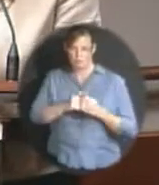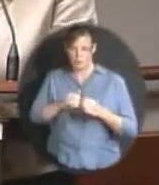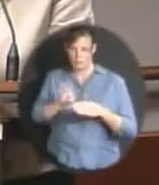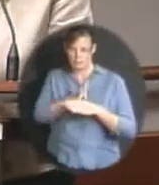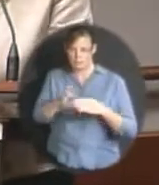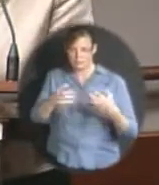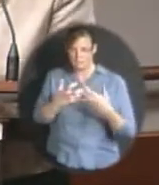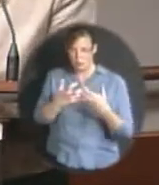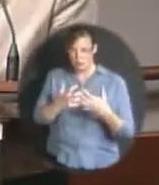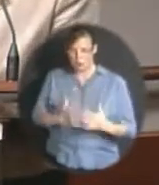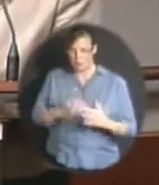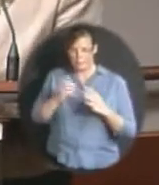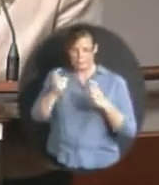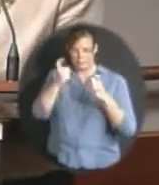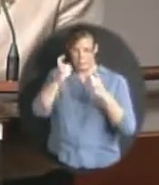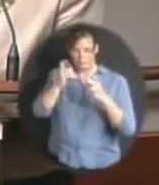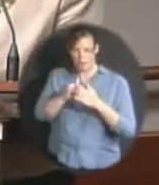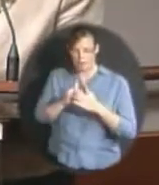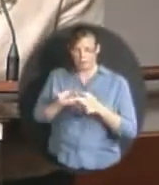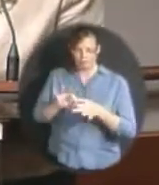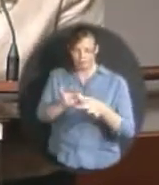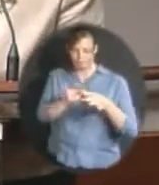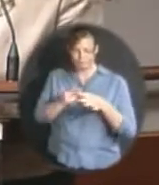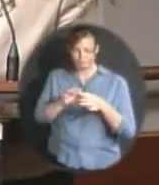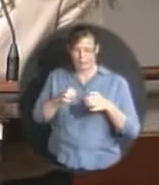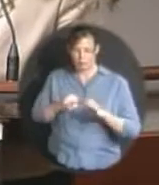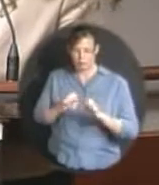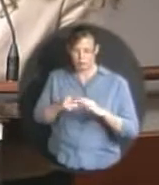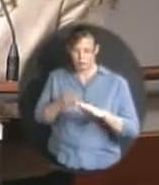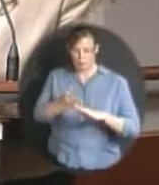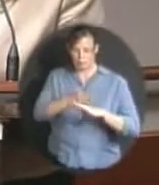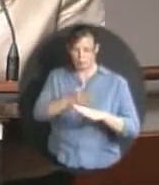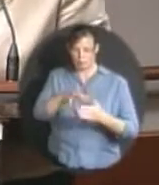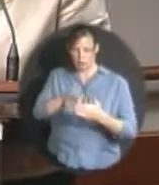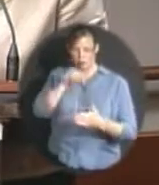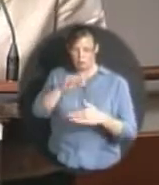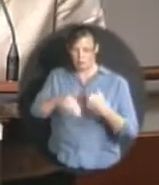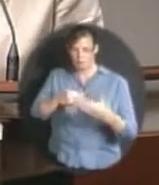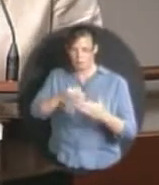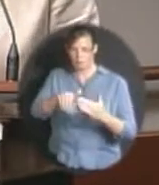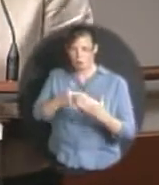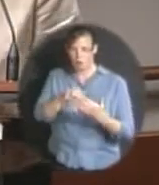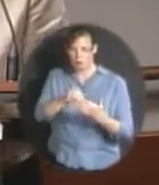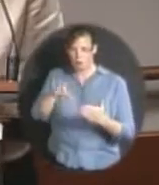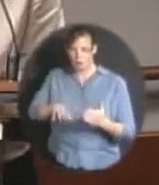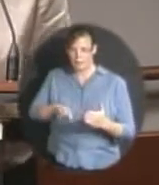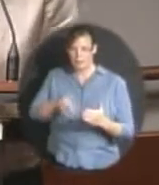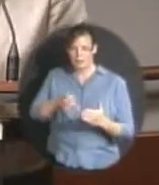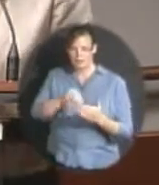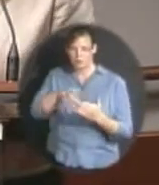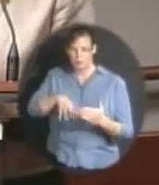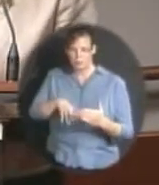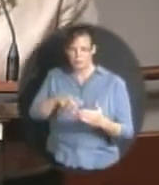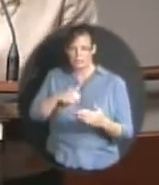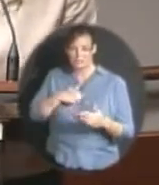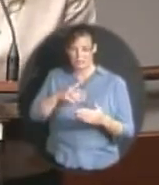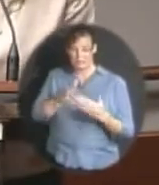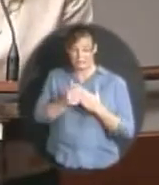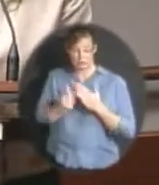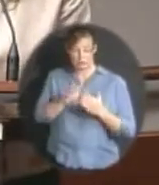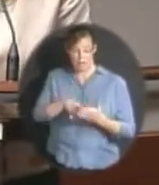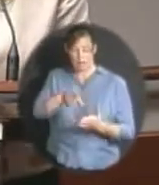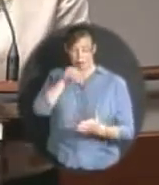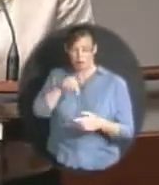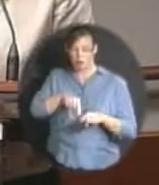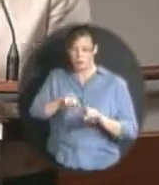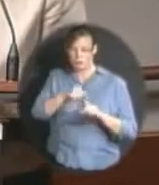partners and celebrate their collaborative efforts to enhance the learning process for all Olathe students. The skill sets teachers learn this summer will be implemented